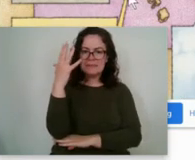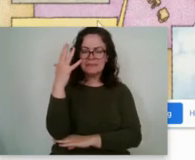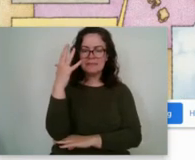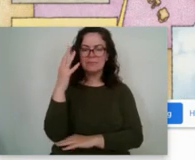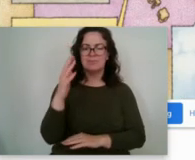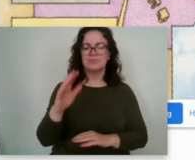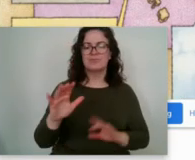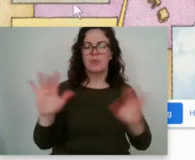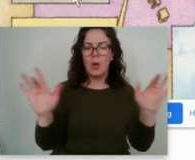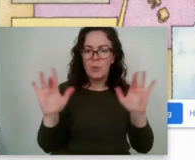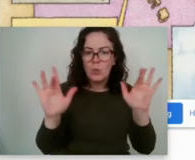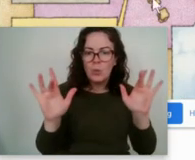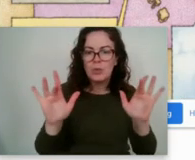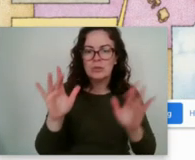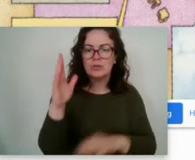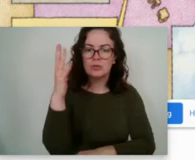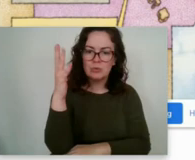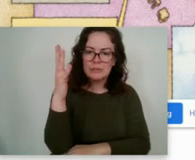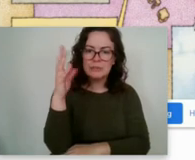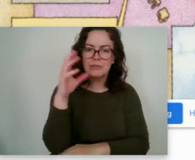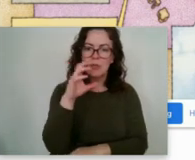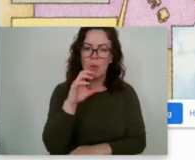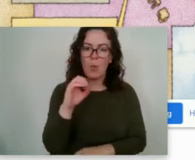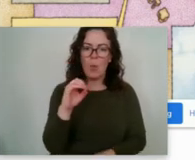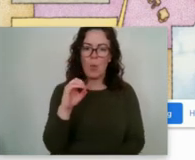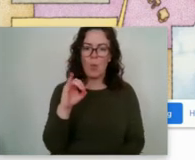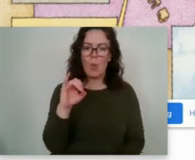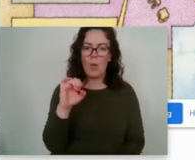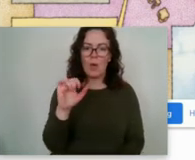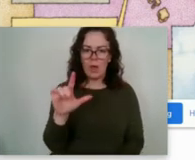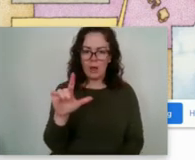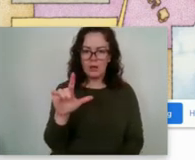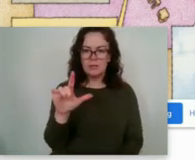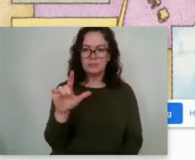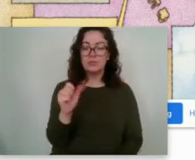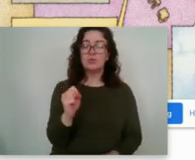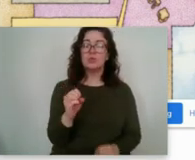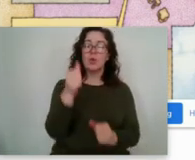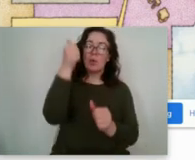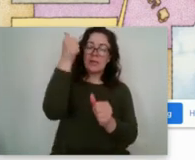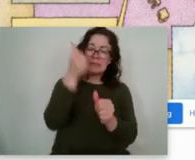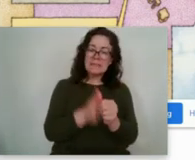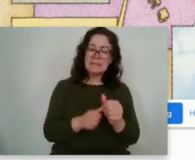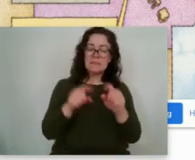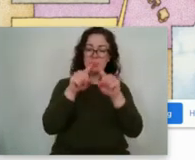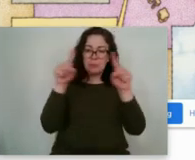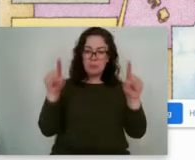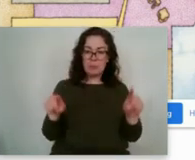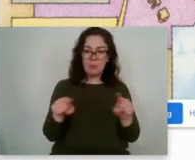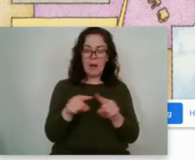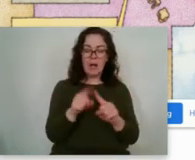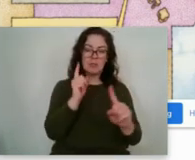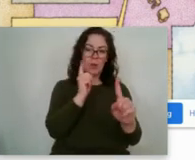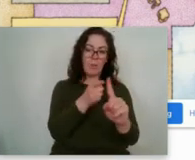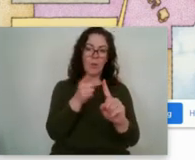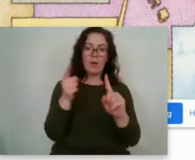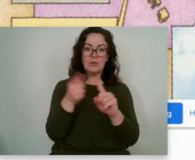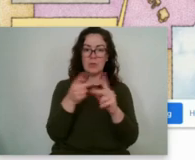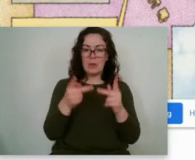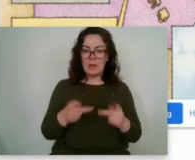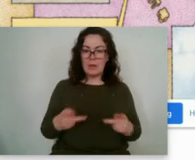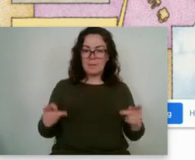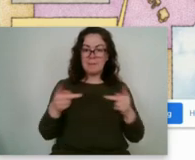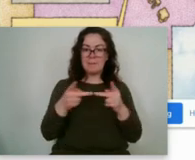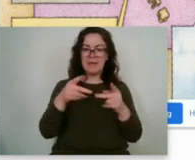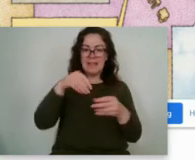Computers, trees, oil. So each box points to a place in our country where